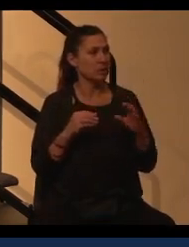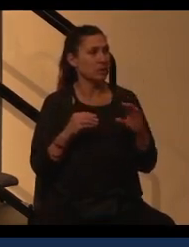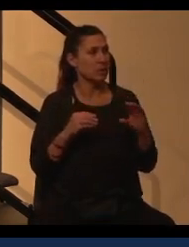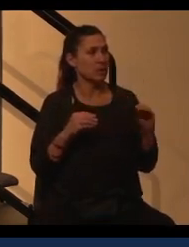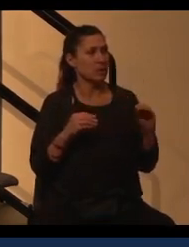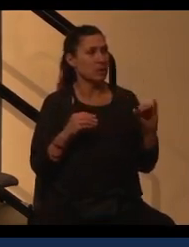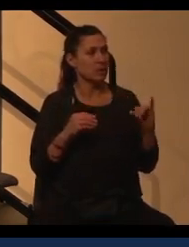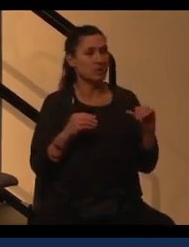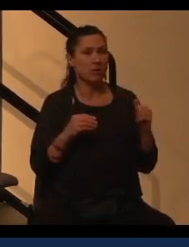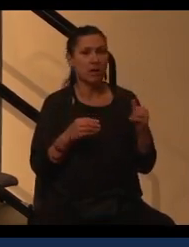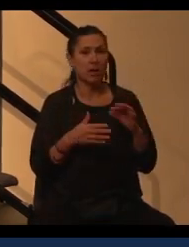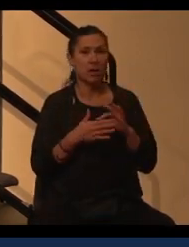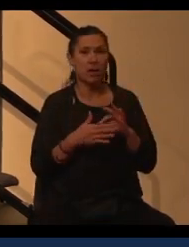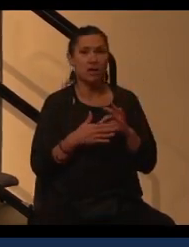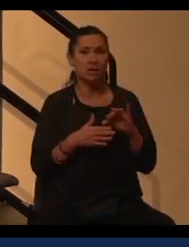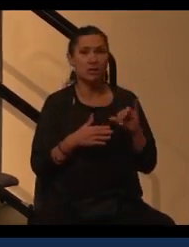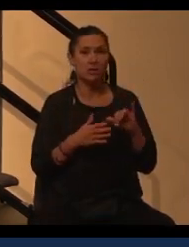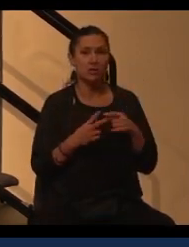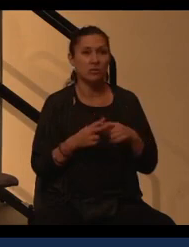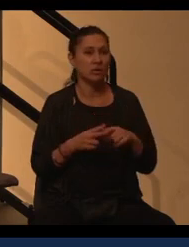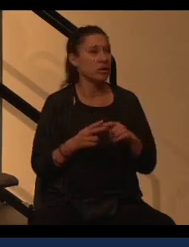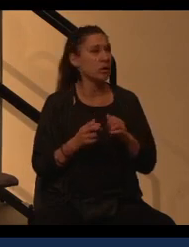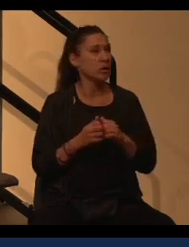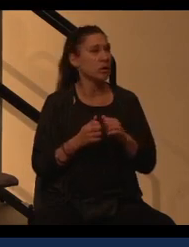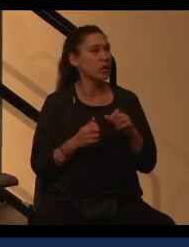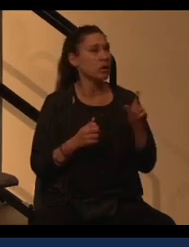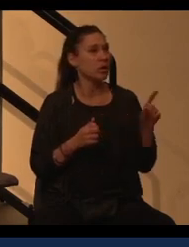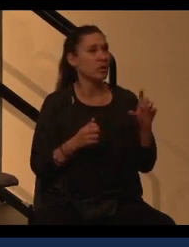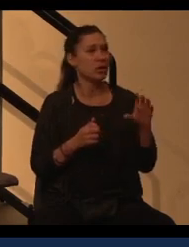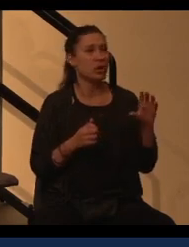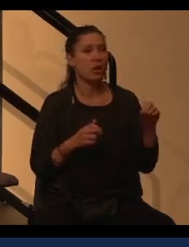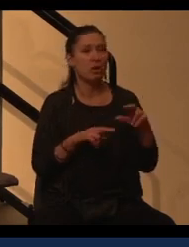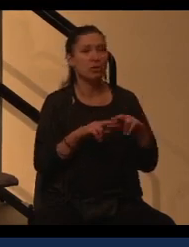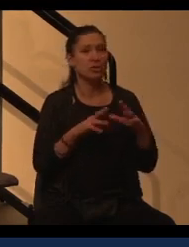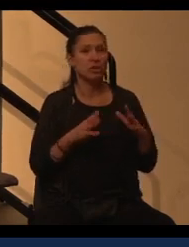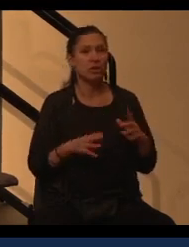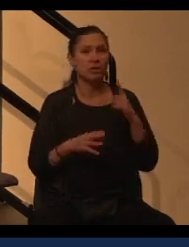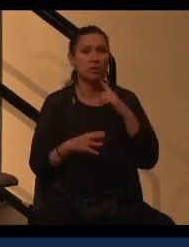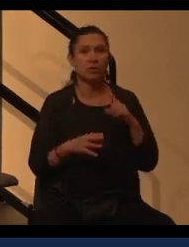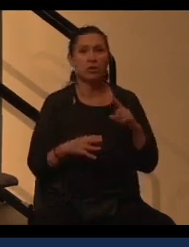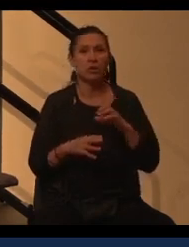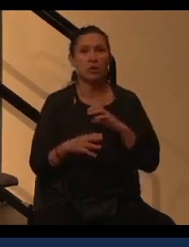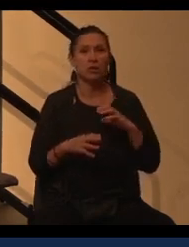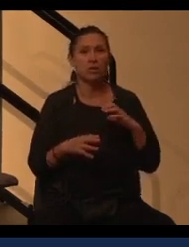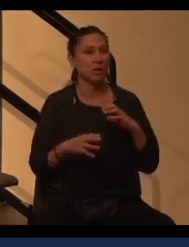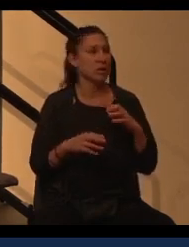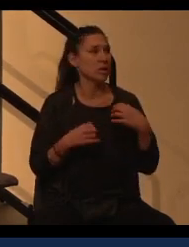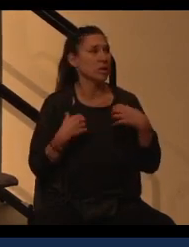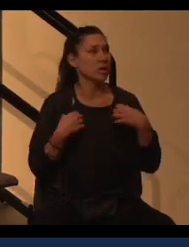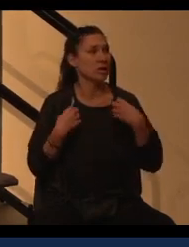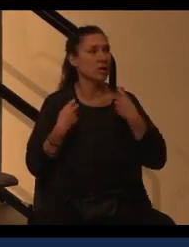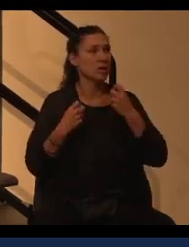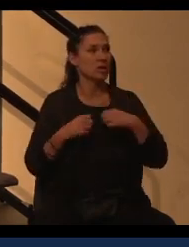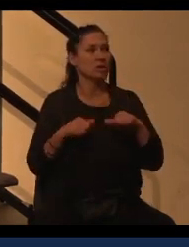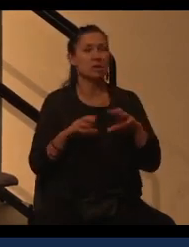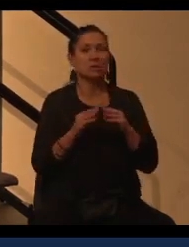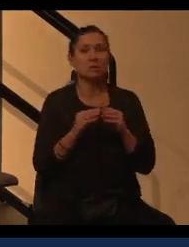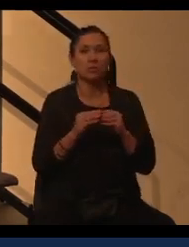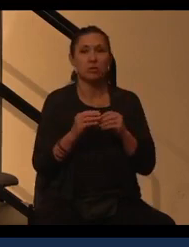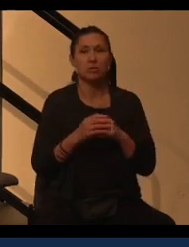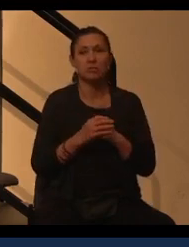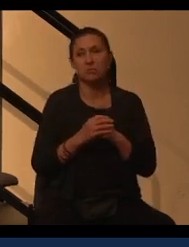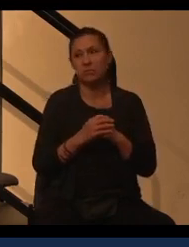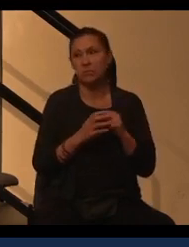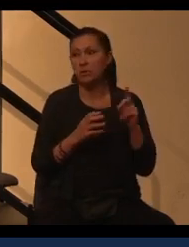to welcome one of my co-chairs for the subcommittee, for International Subcommittee for the Symposium,